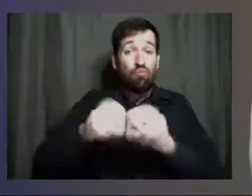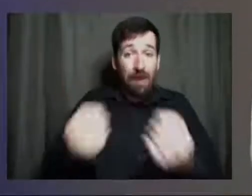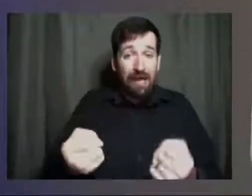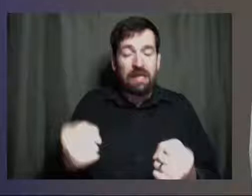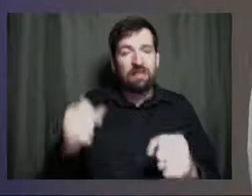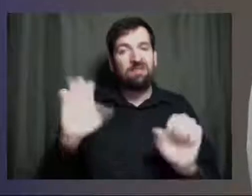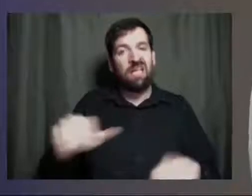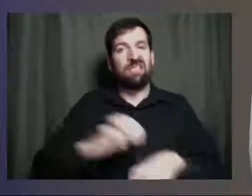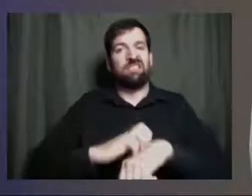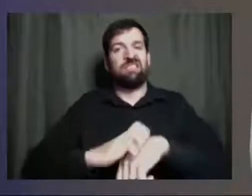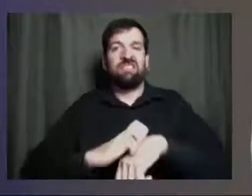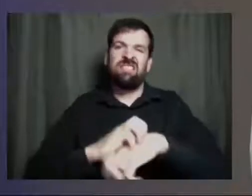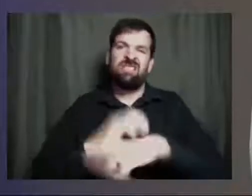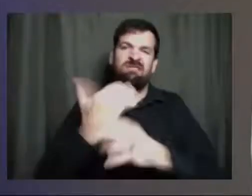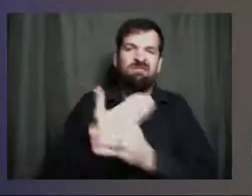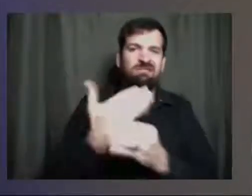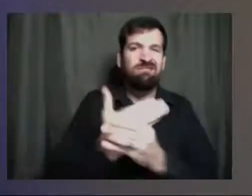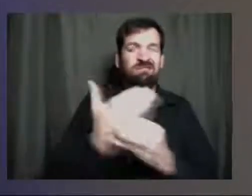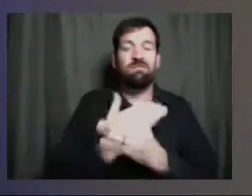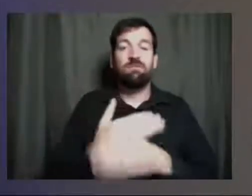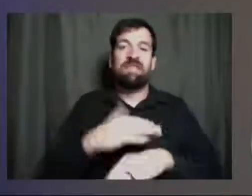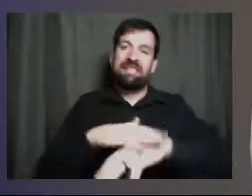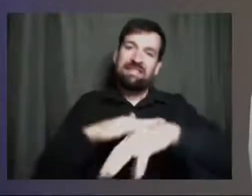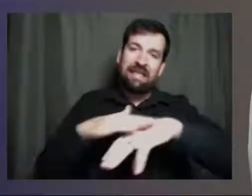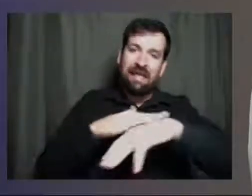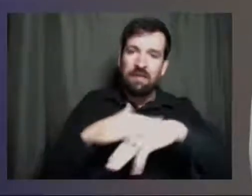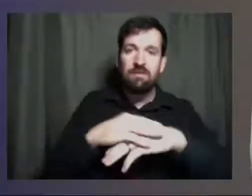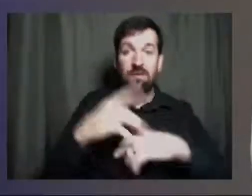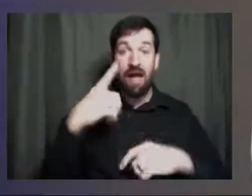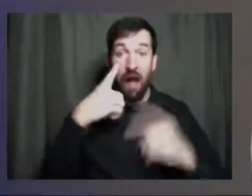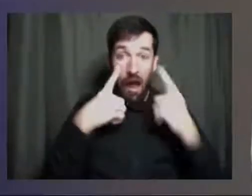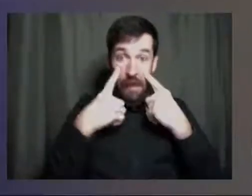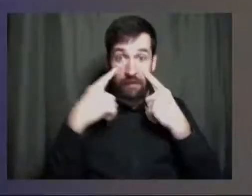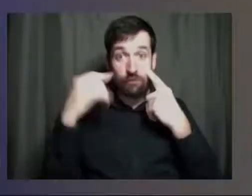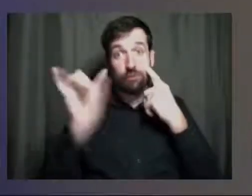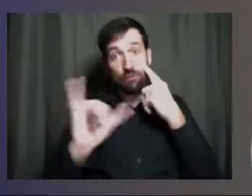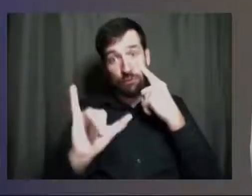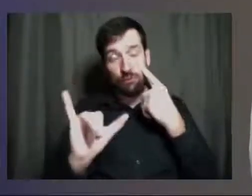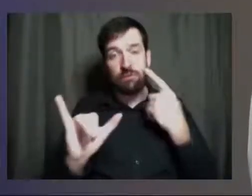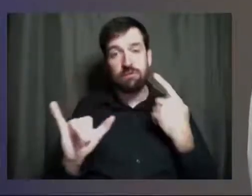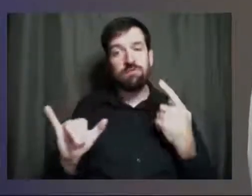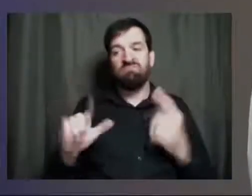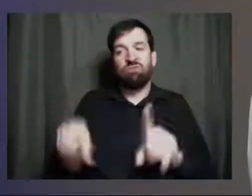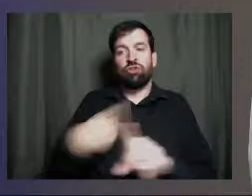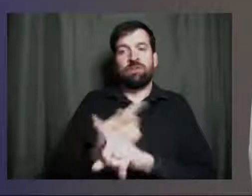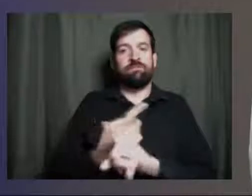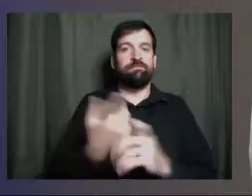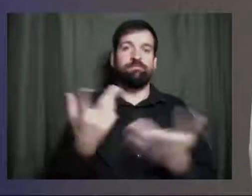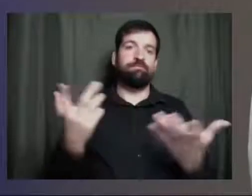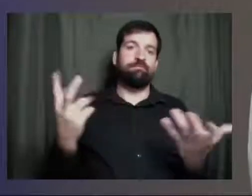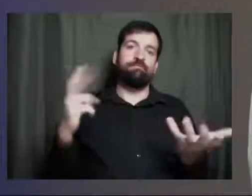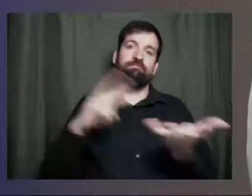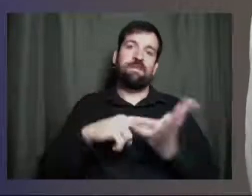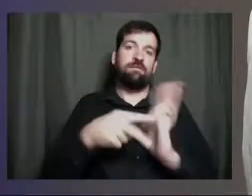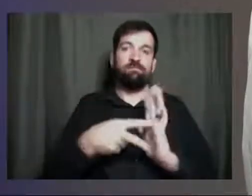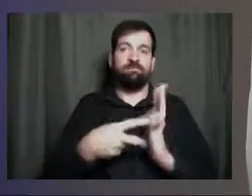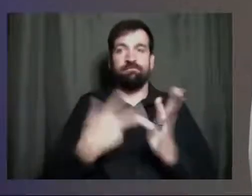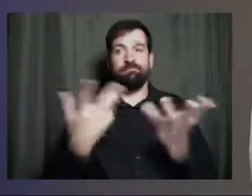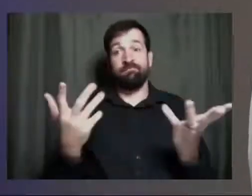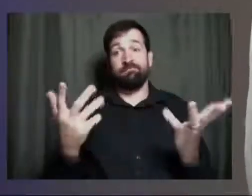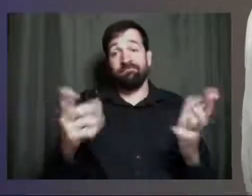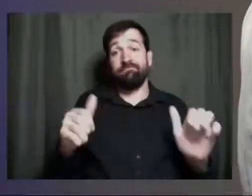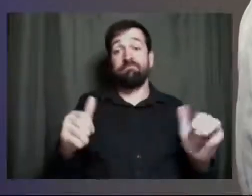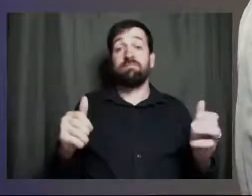kind of the perfect storm, right? You have all these glow sticks, you have all these kids, and just by, just by probability, some are